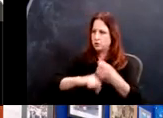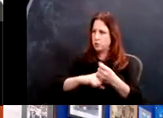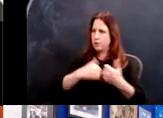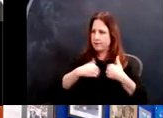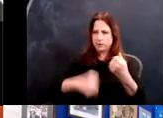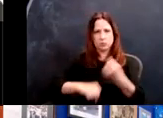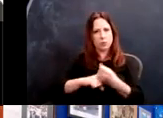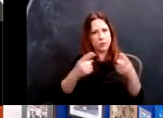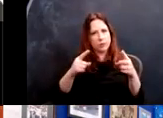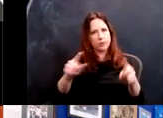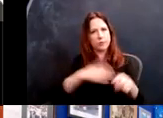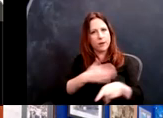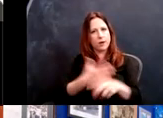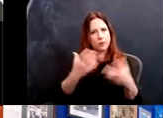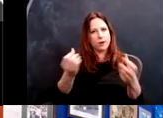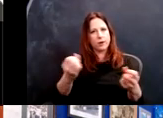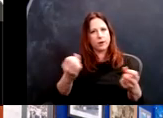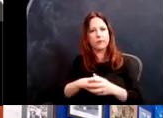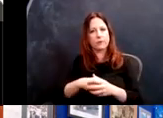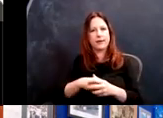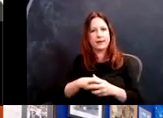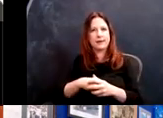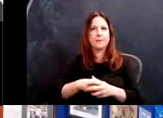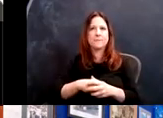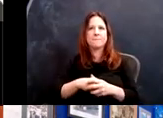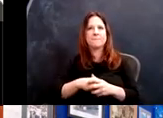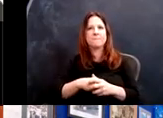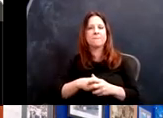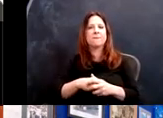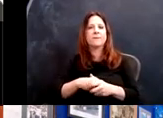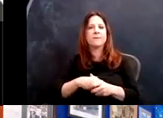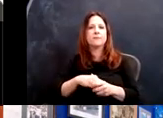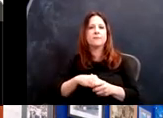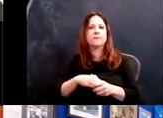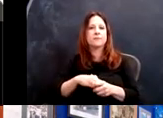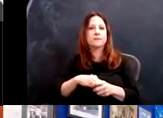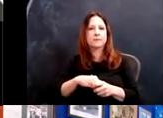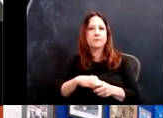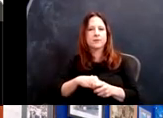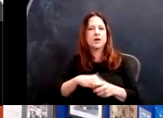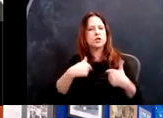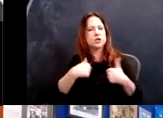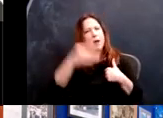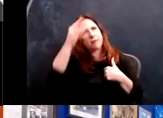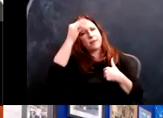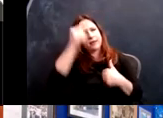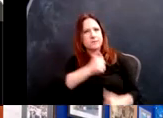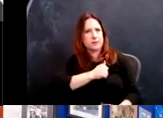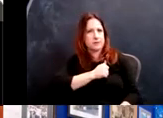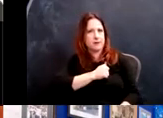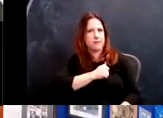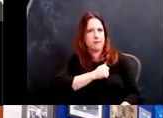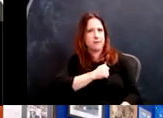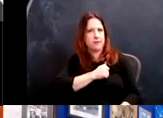their recovery. When I ask people, so I was thinking about this